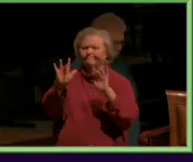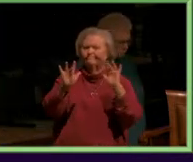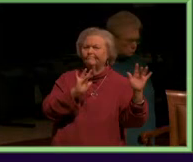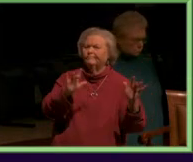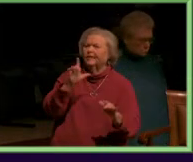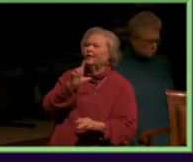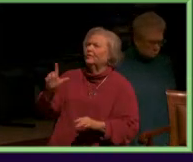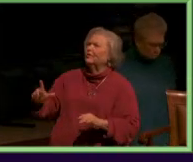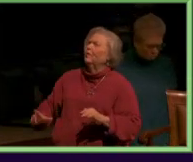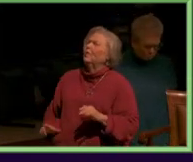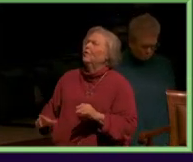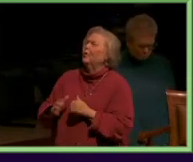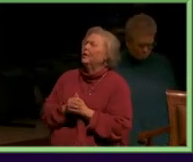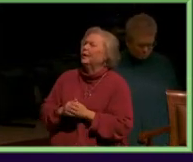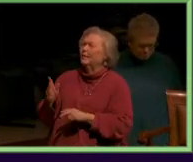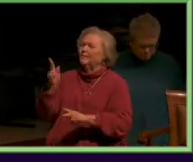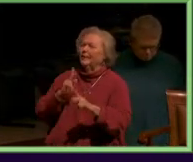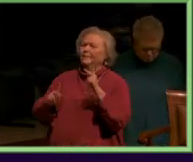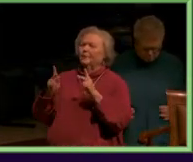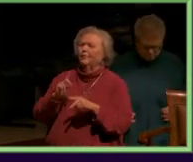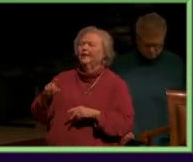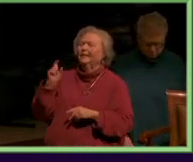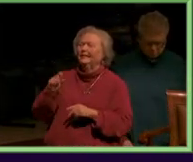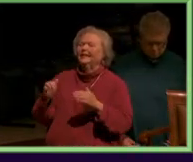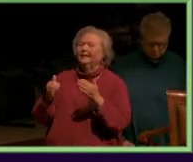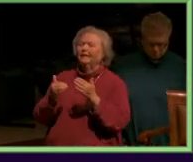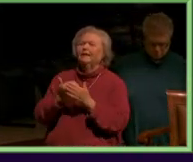Lord, that those that need a fresh word,